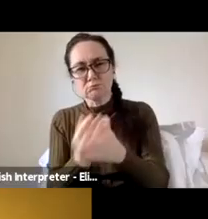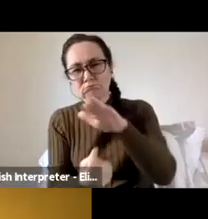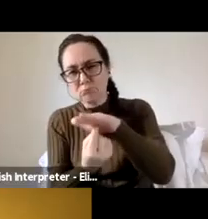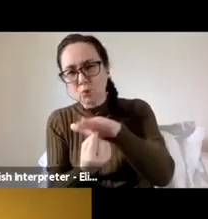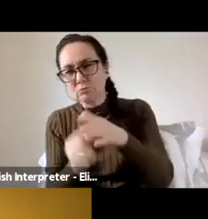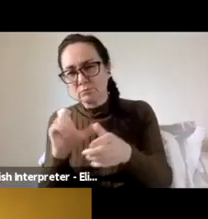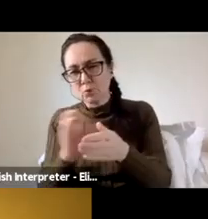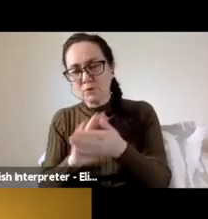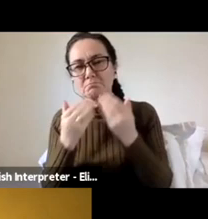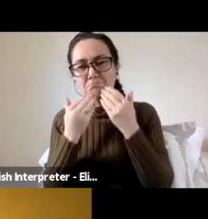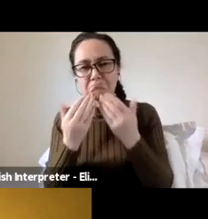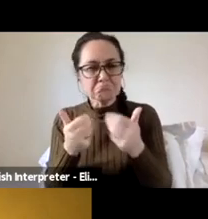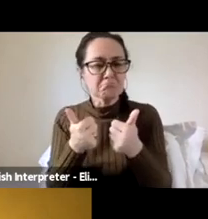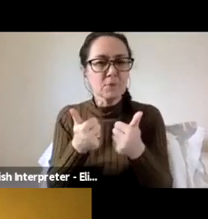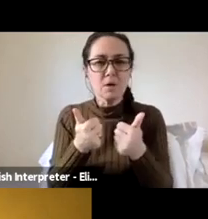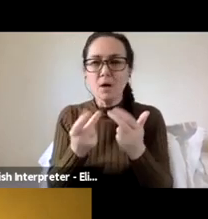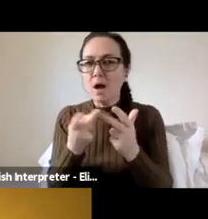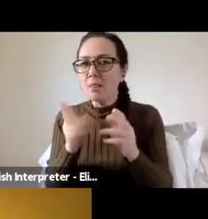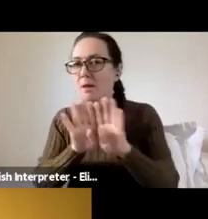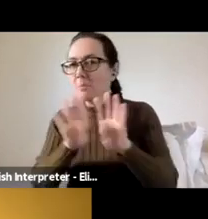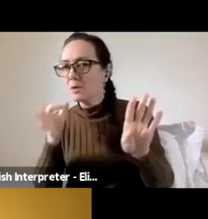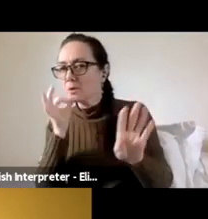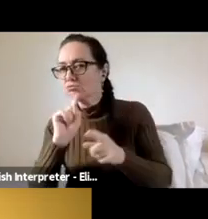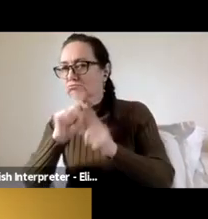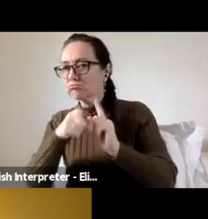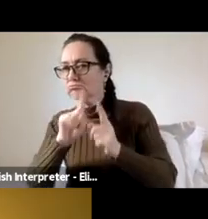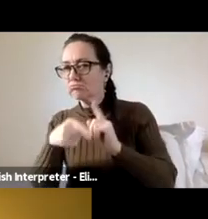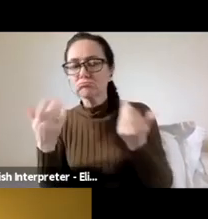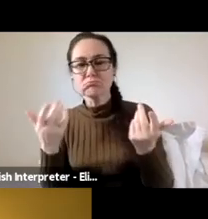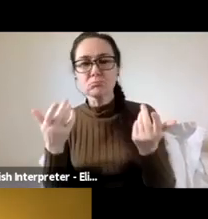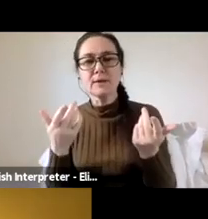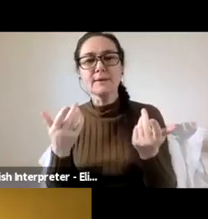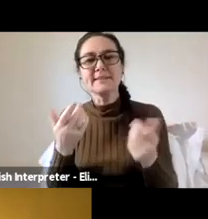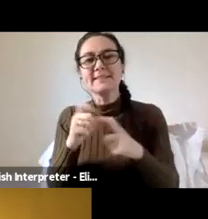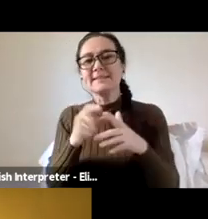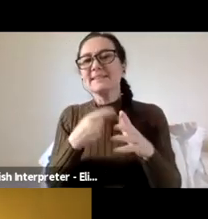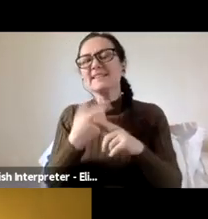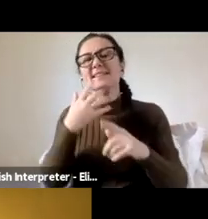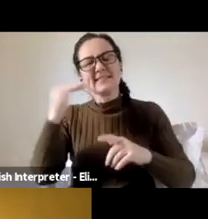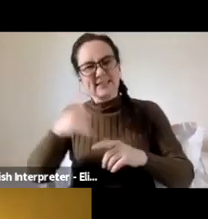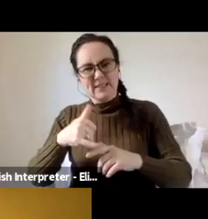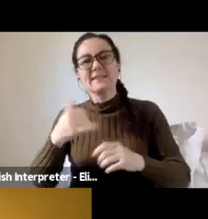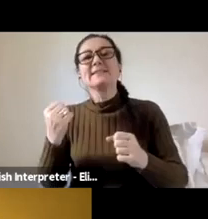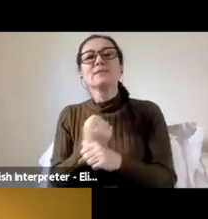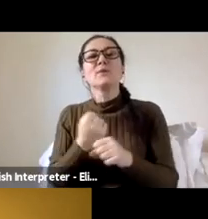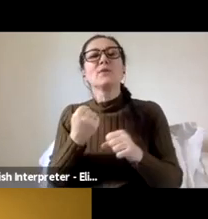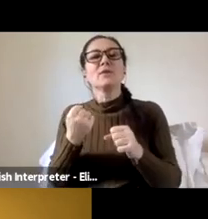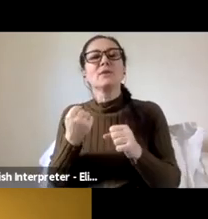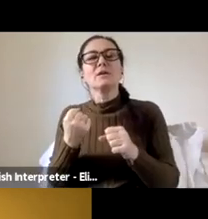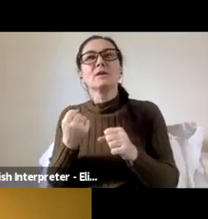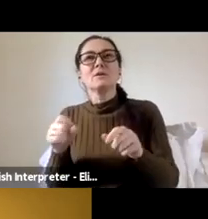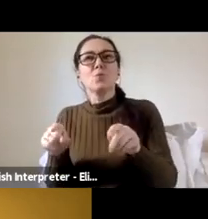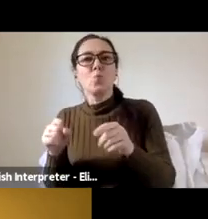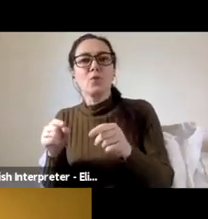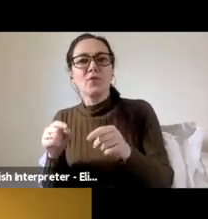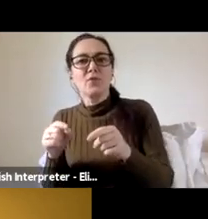Great. Any other thoughts from the panel on that? Yeah, so we've done that together with the EHRC and Northern Ireland. So that's